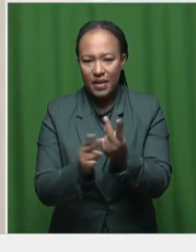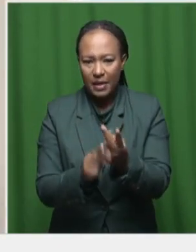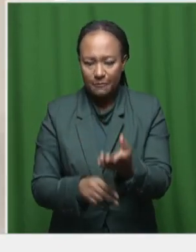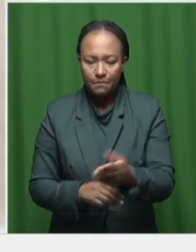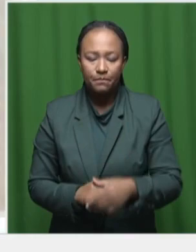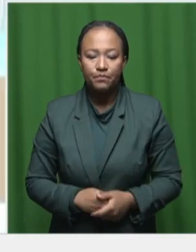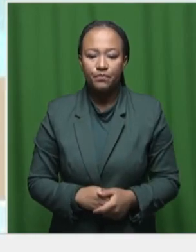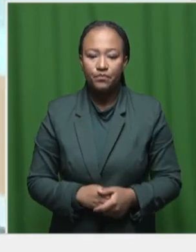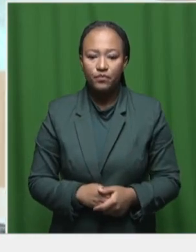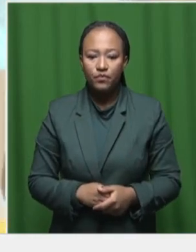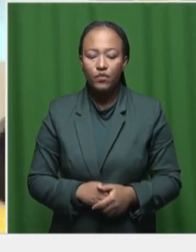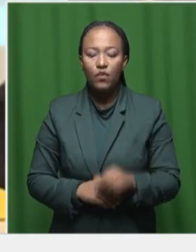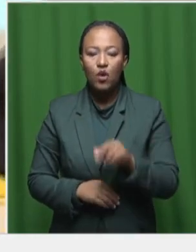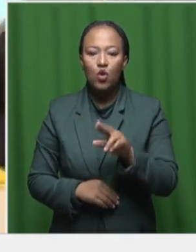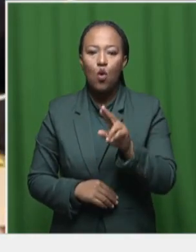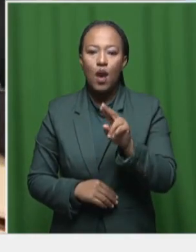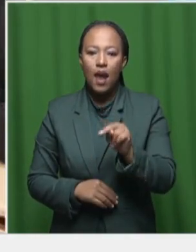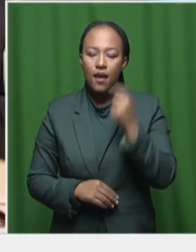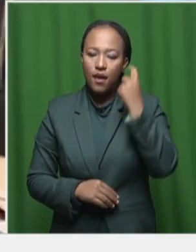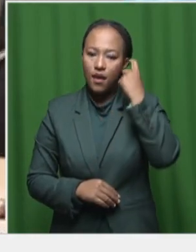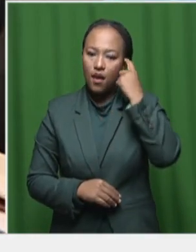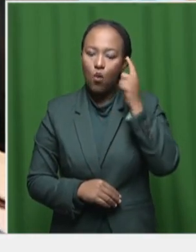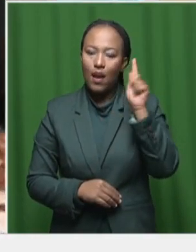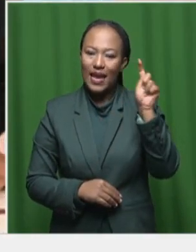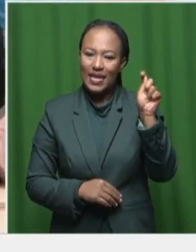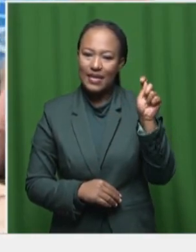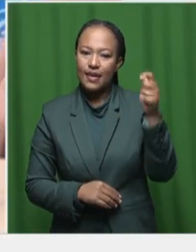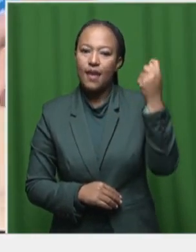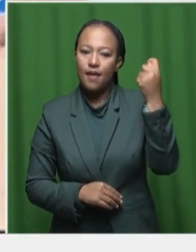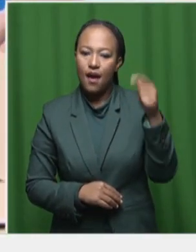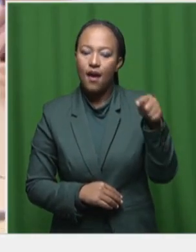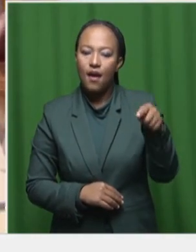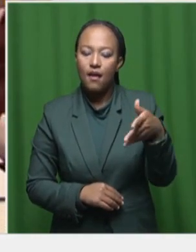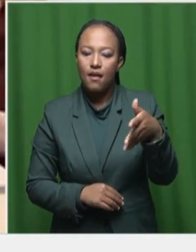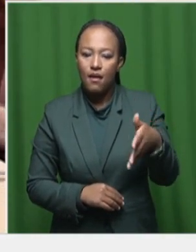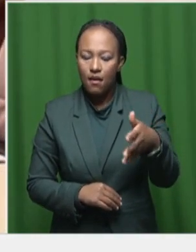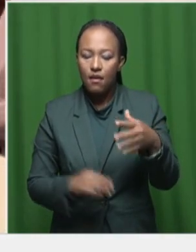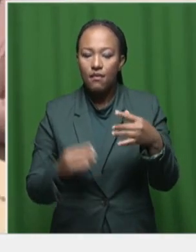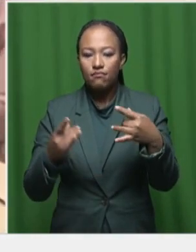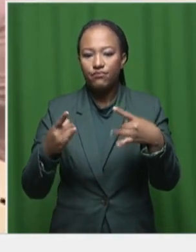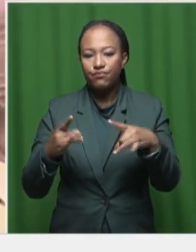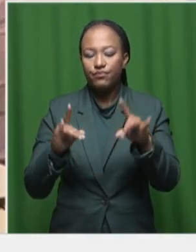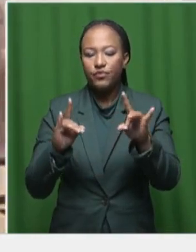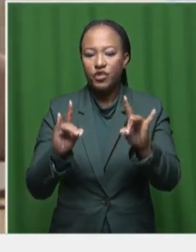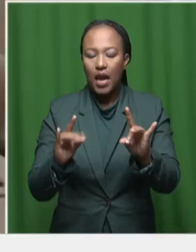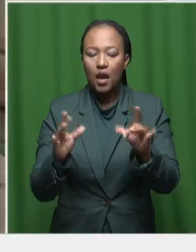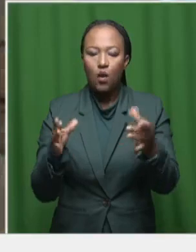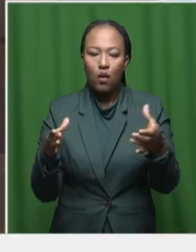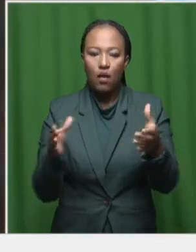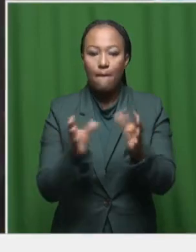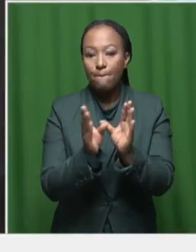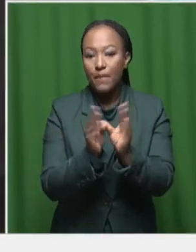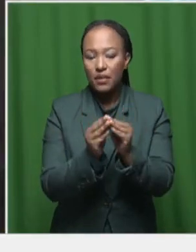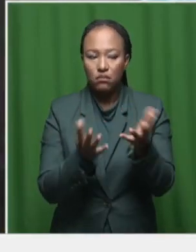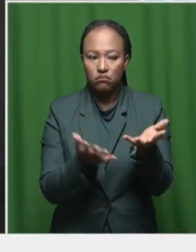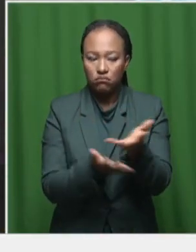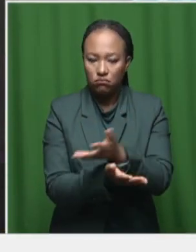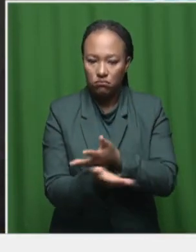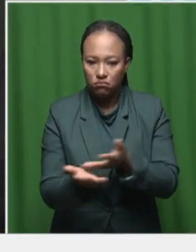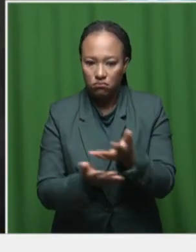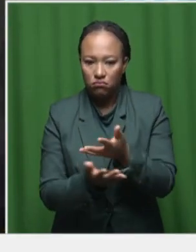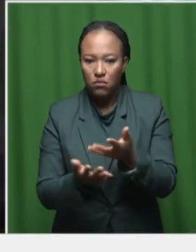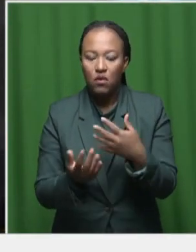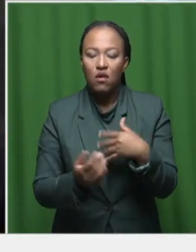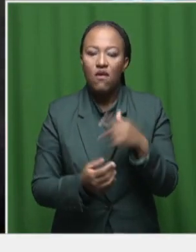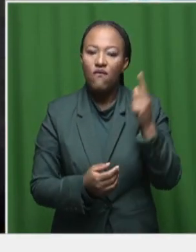will be in Kenya from Tuesday to chair meetings of the UN's Chief Executive Boards of Coordination and attend a state dinner at the invitation